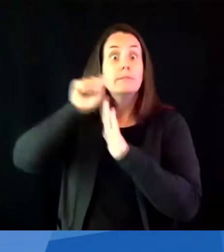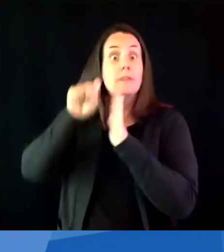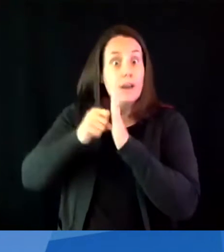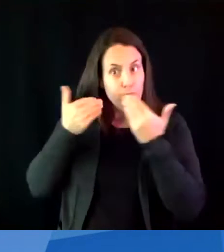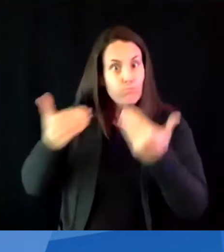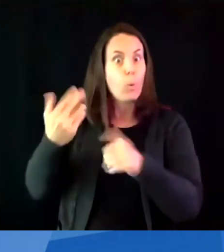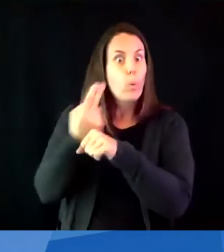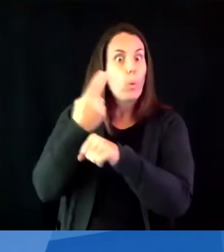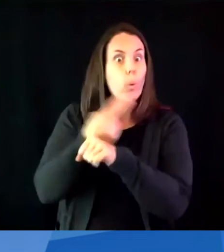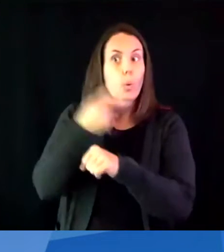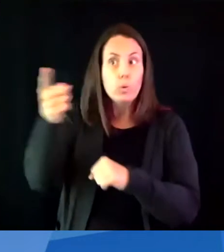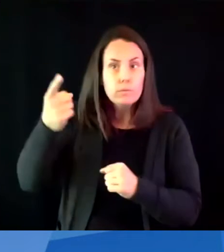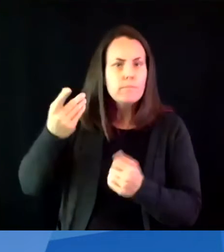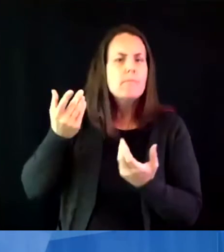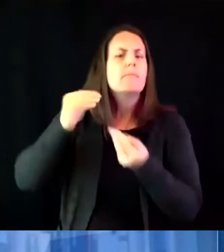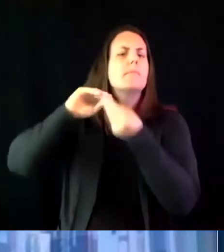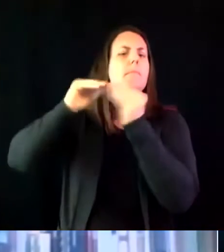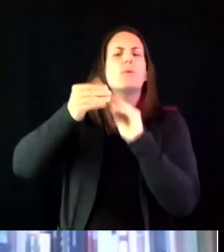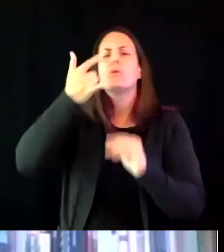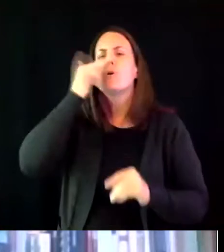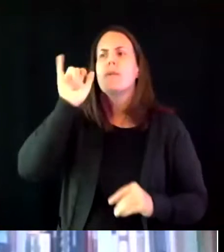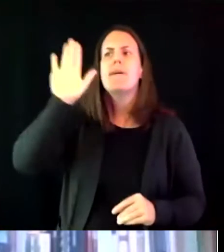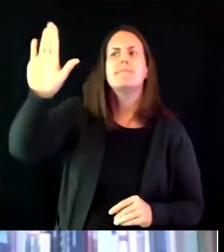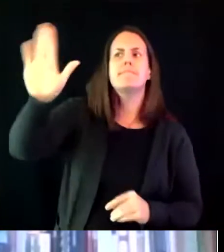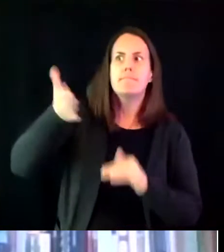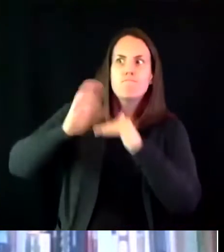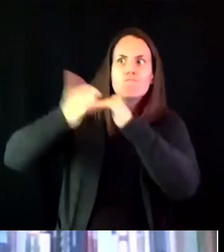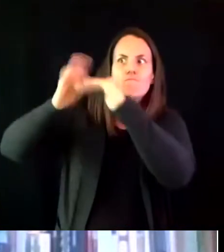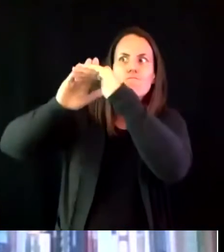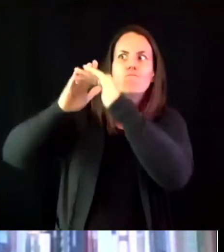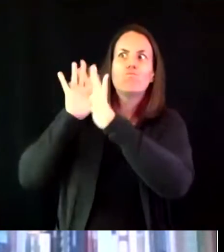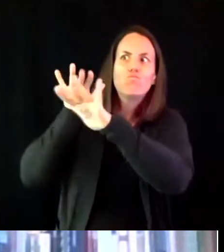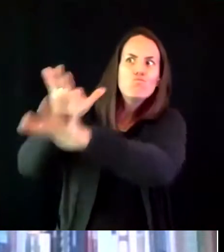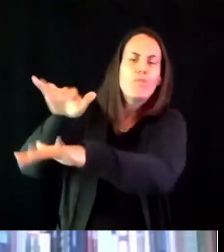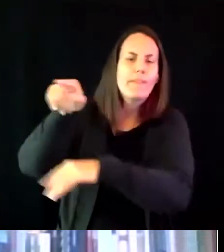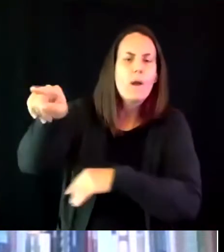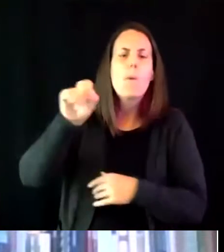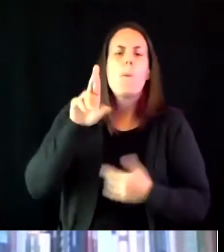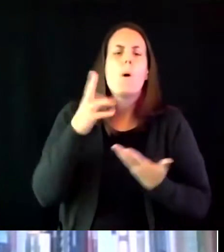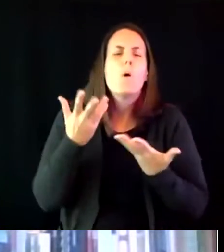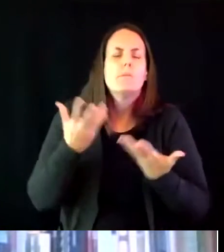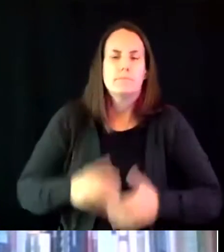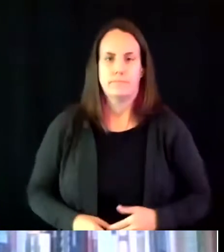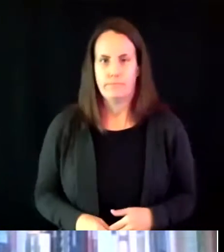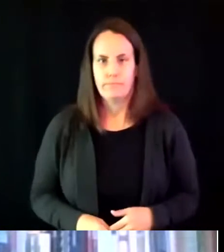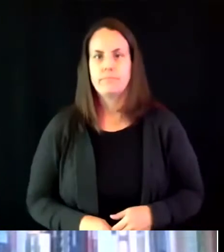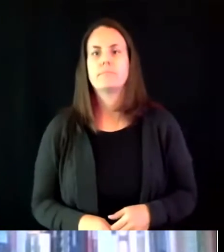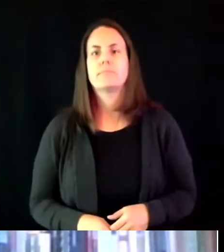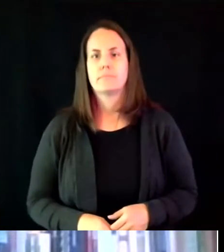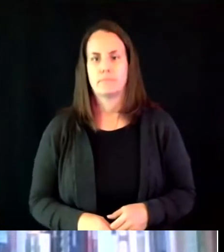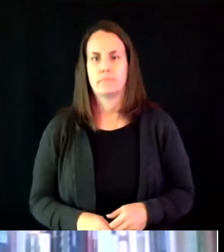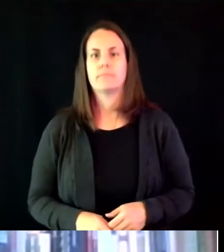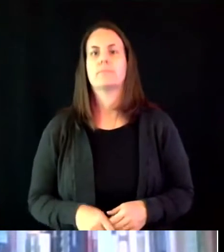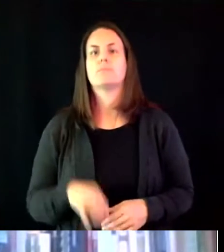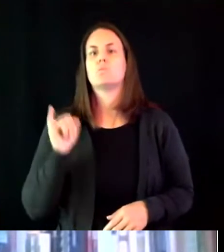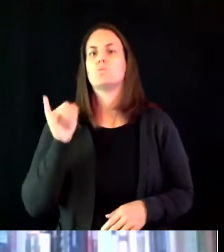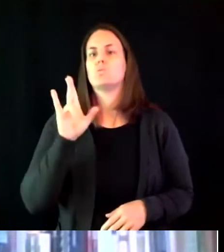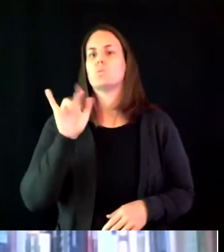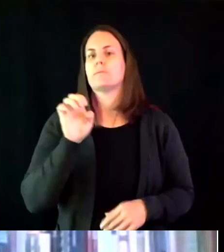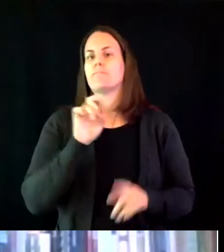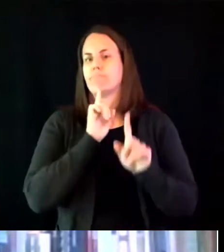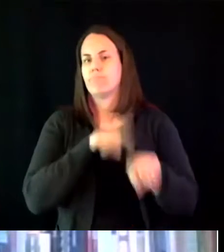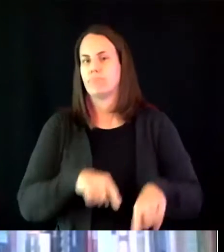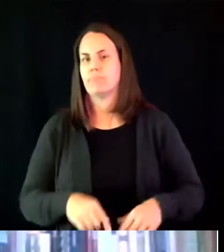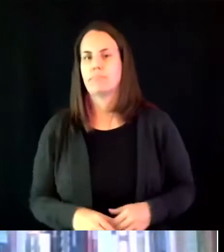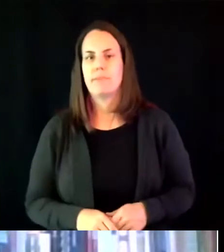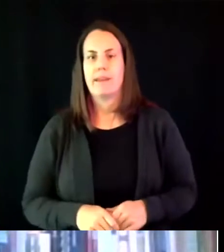I'm sorry, I do not have that number readily available. Perhaps that is something we can get to you later today, Mayan. And Deb, I would